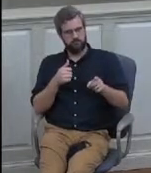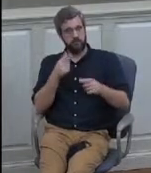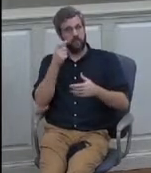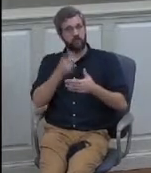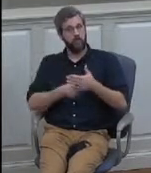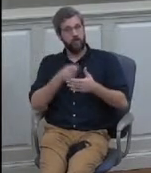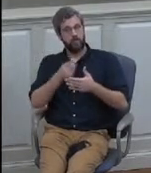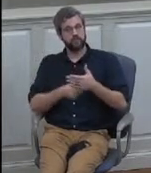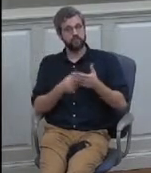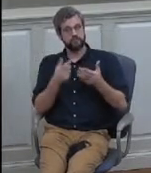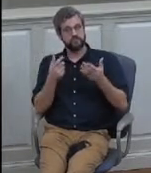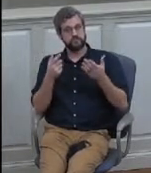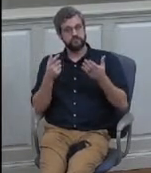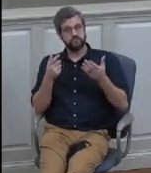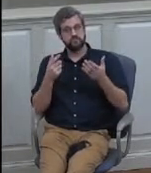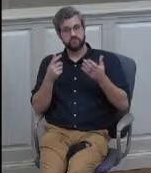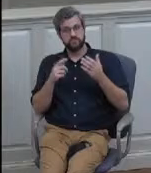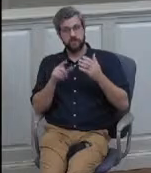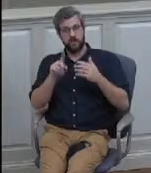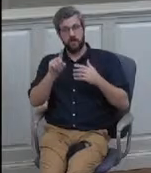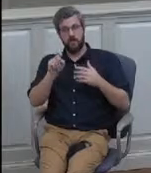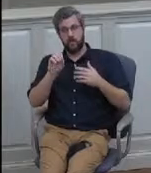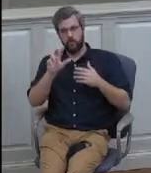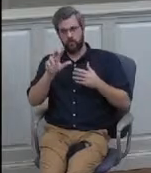of the playground is